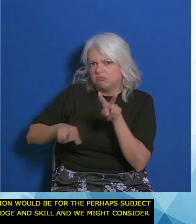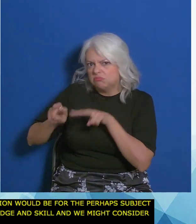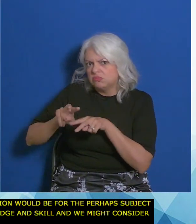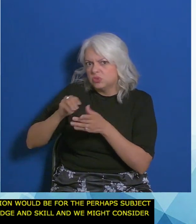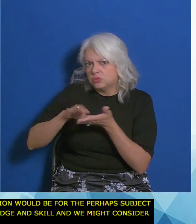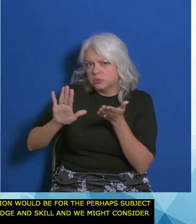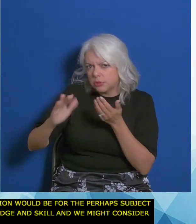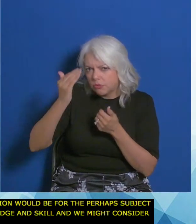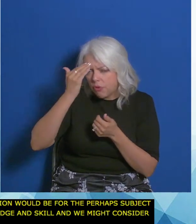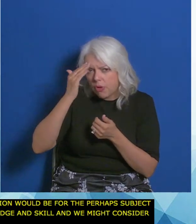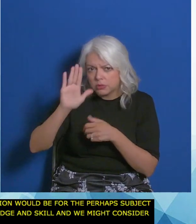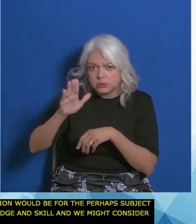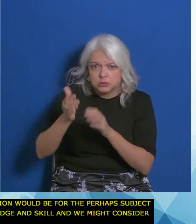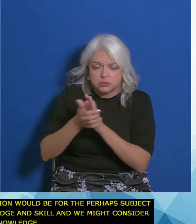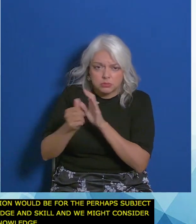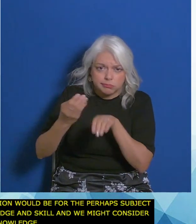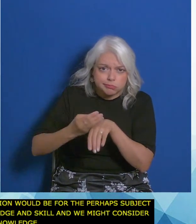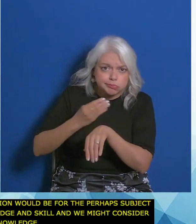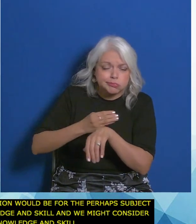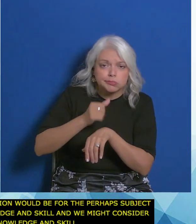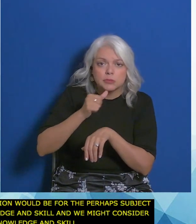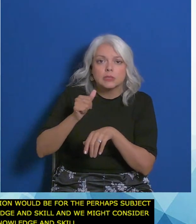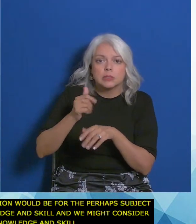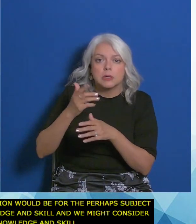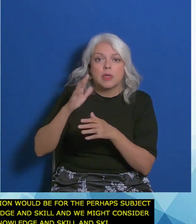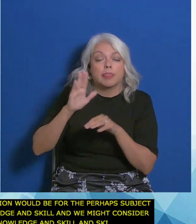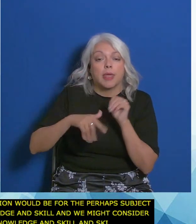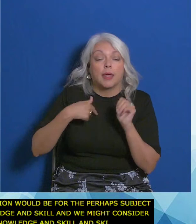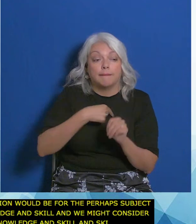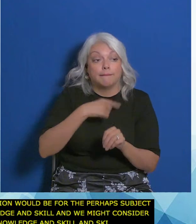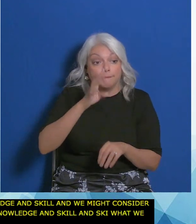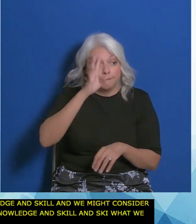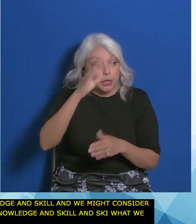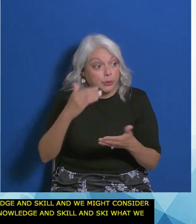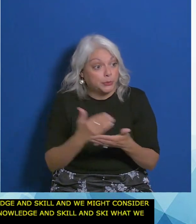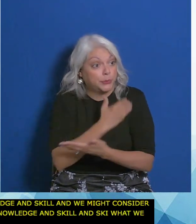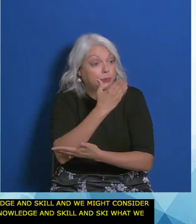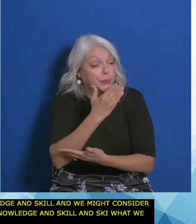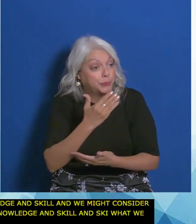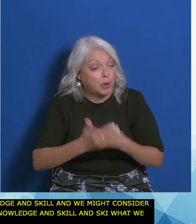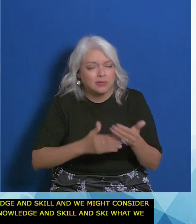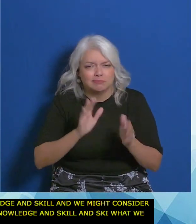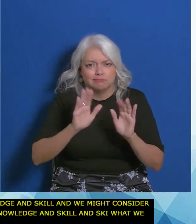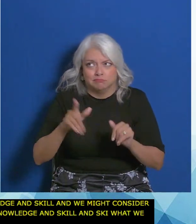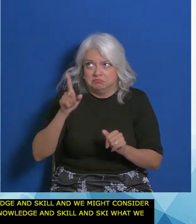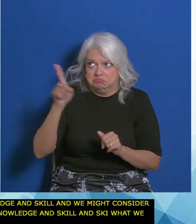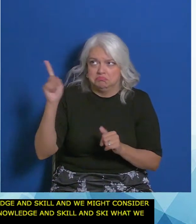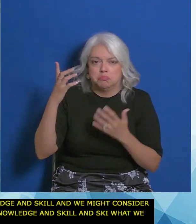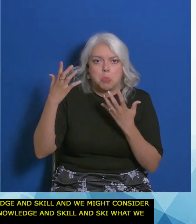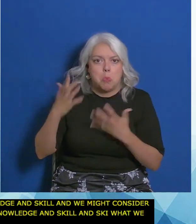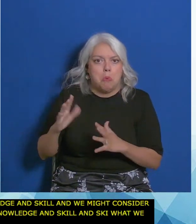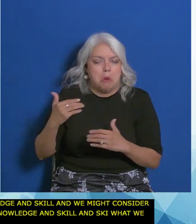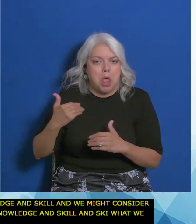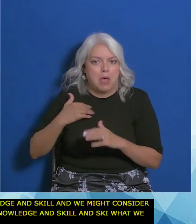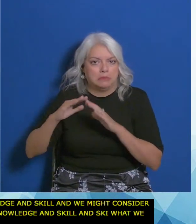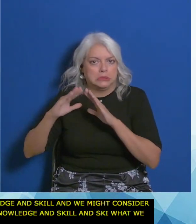we can glean from those institutions rather than reinventing the wheel. At the same time, that would give us more accurate